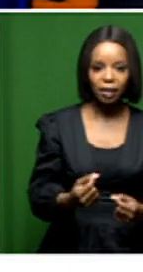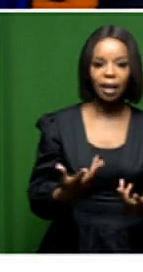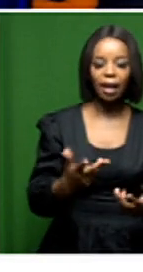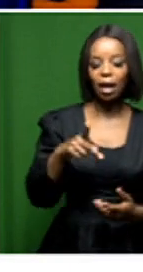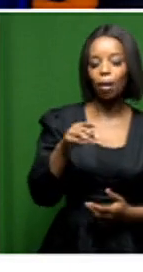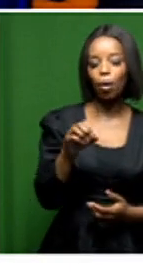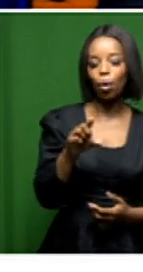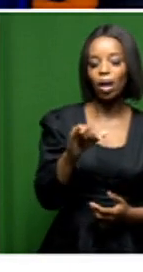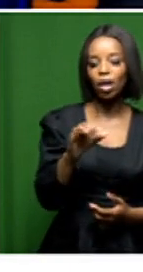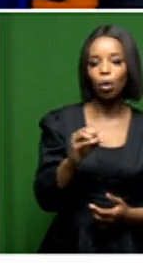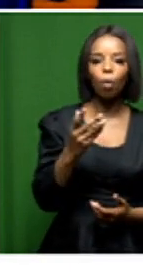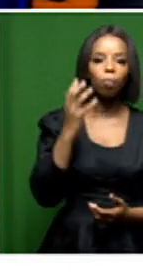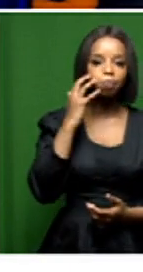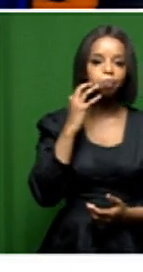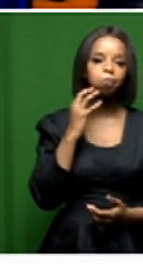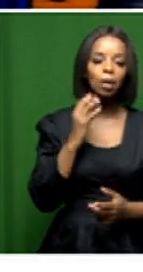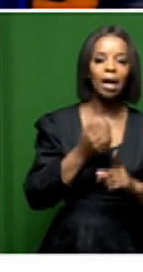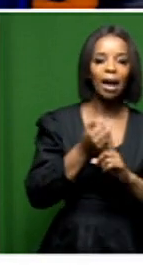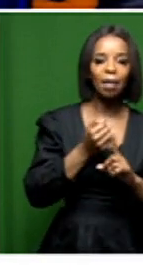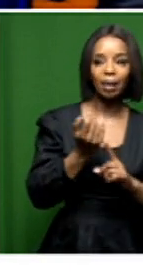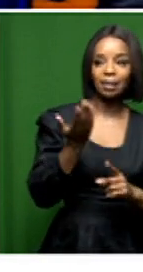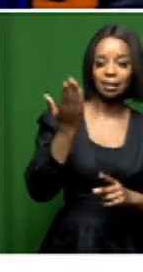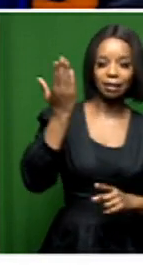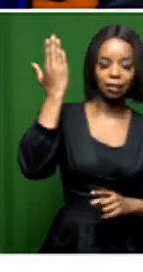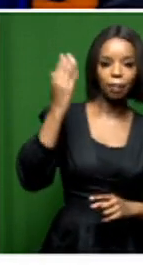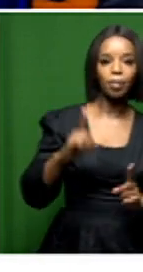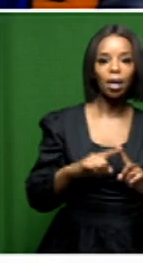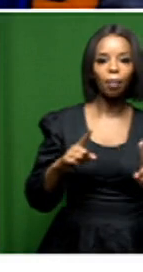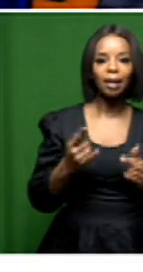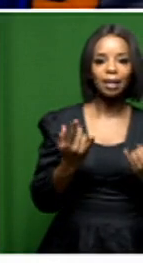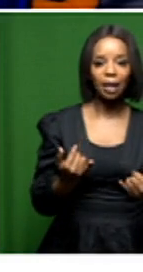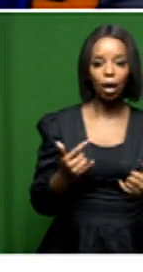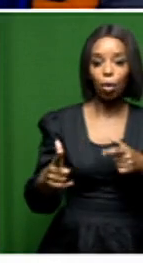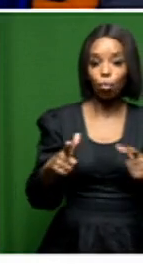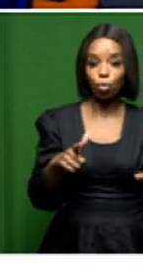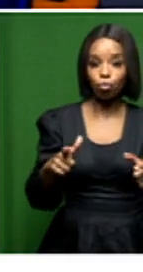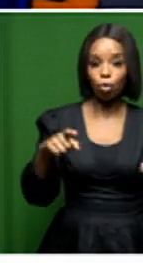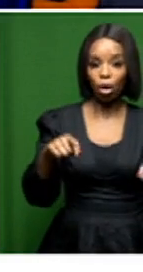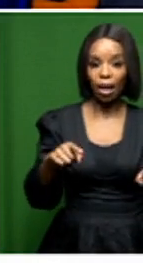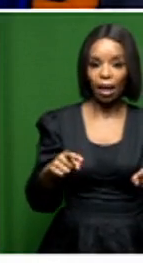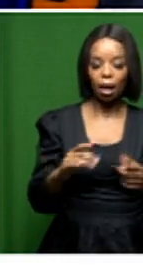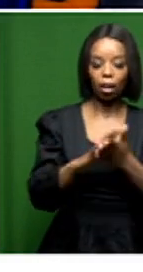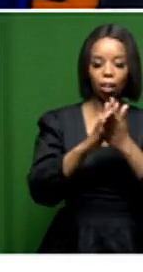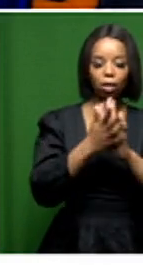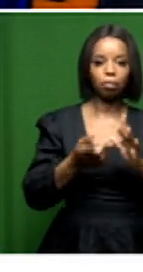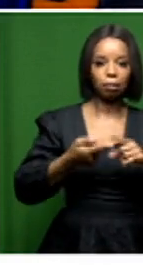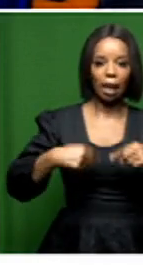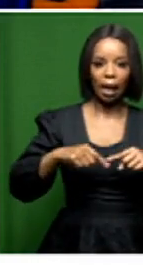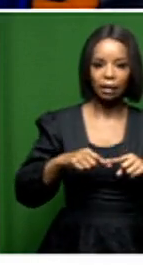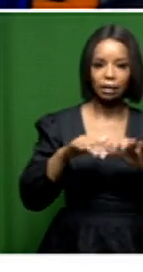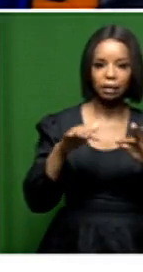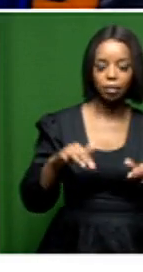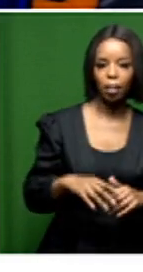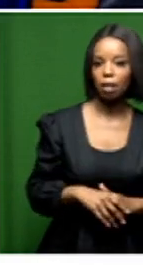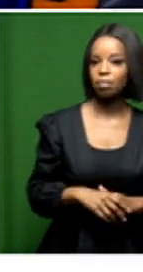vaccination campaigns, but a level of control that does not disrupt us in society, does not dominate our lives, does not